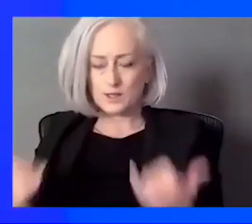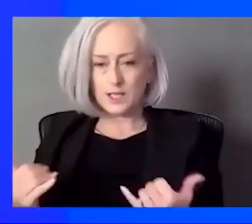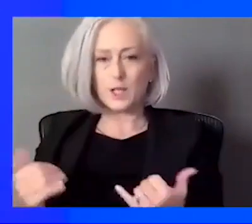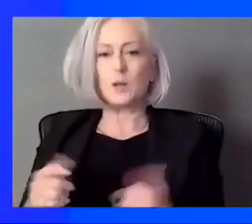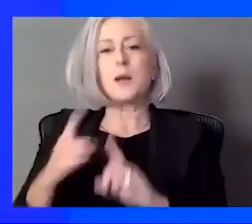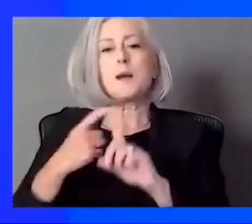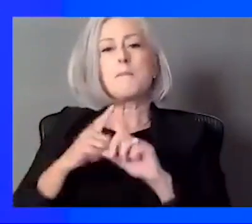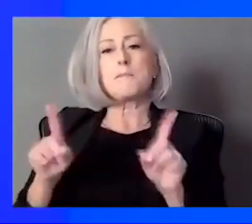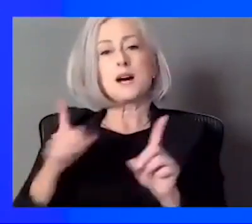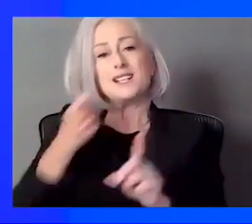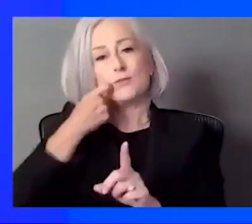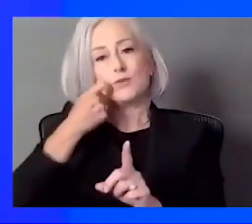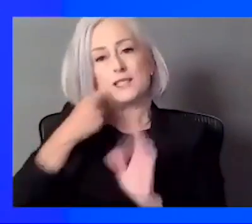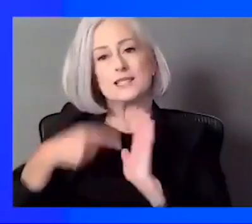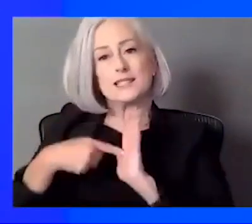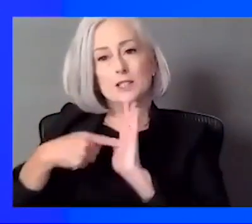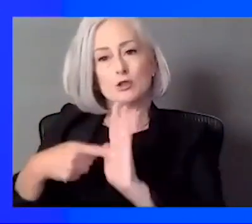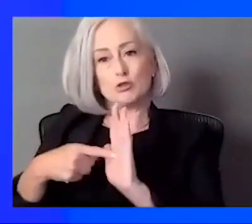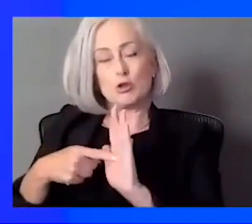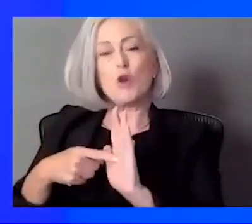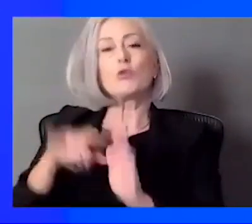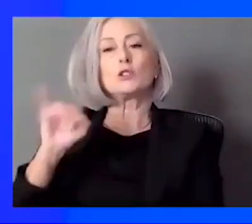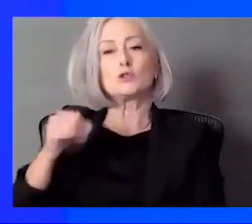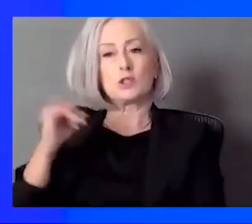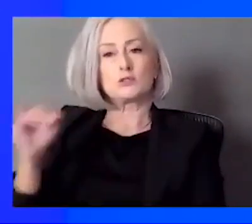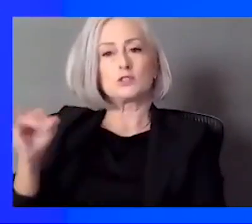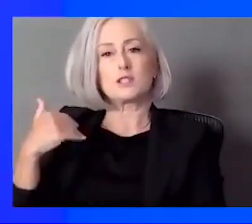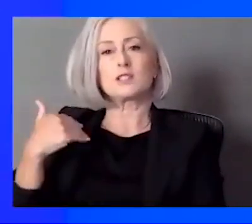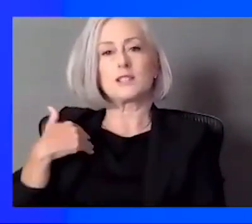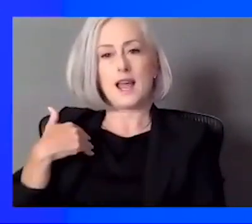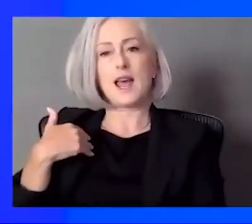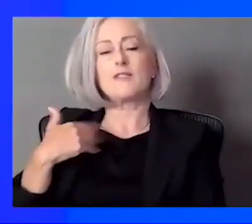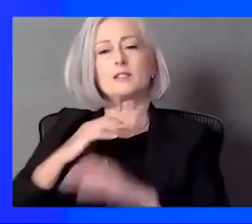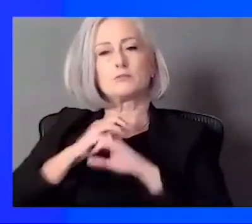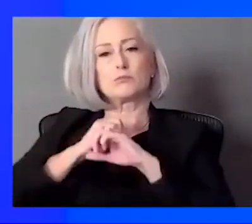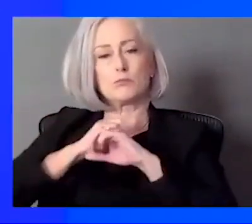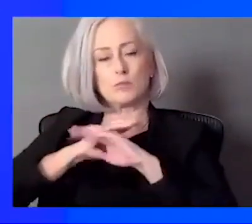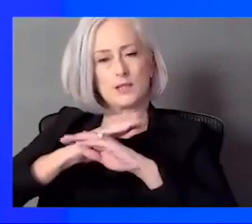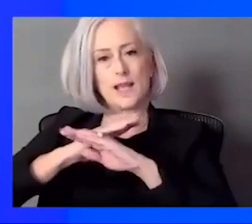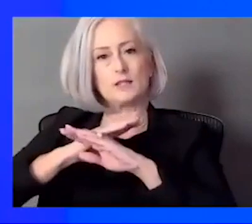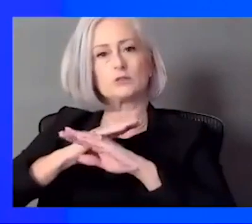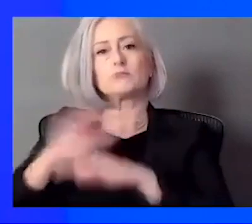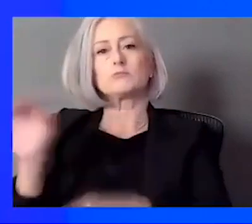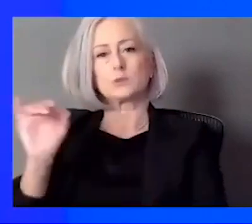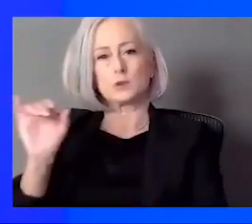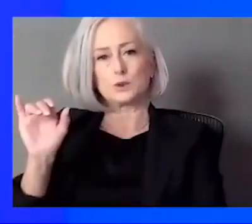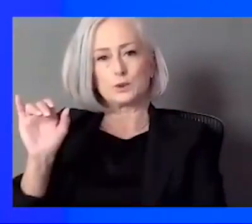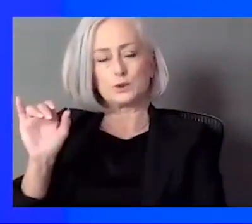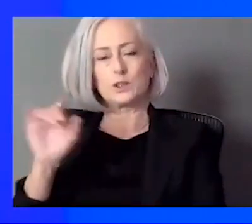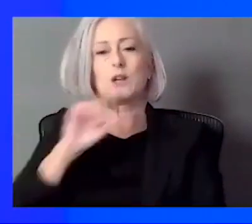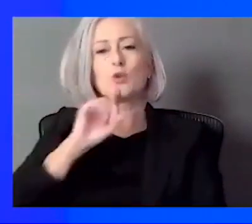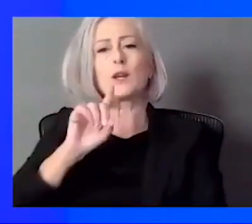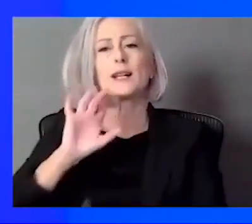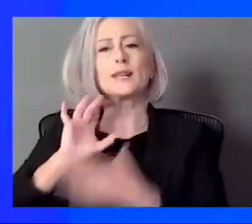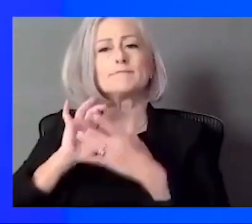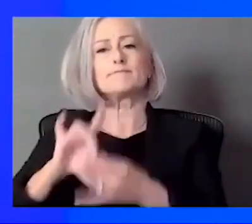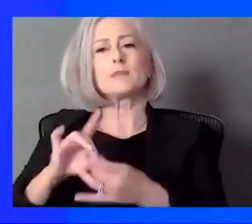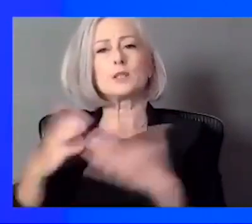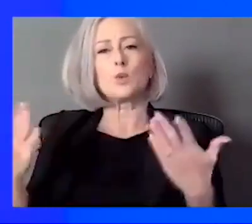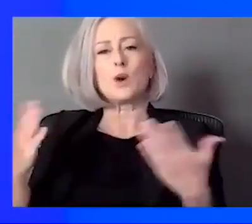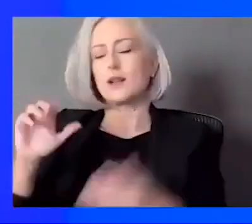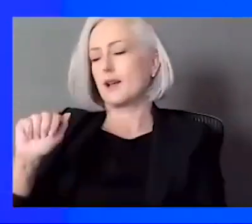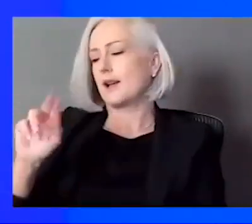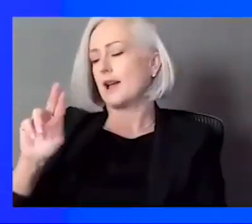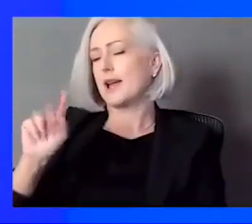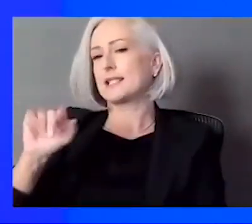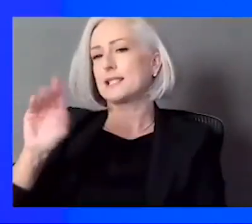have protection too. And again, I think it's, number one, the overall antibodies that are created, but also it's that very important other arm of the immune